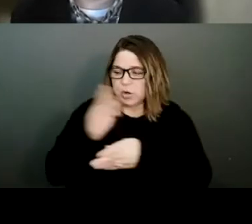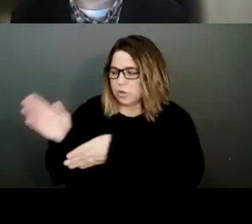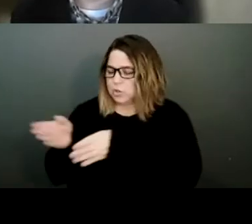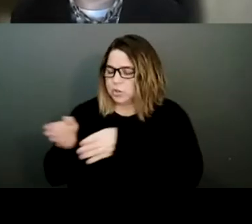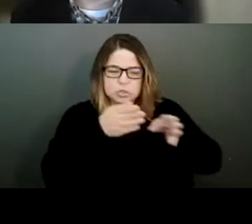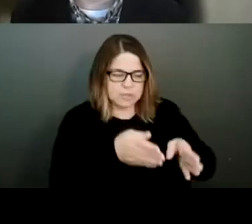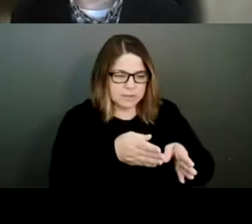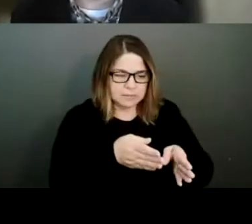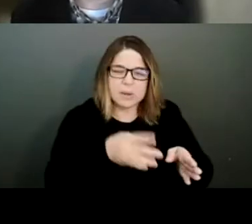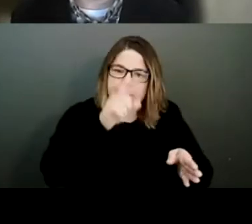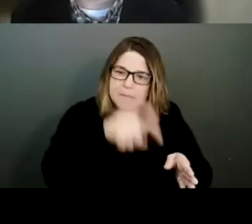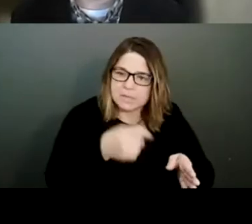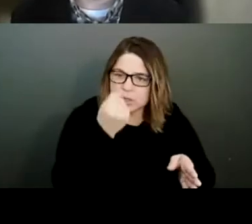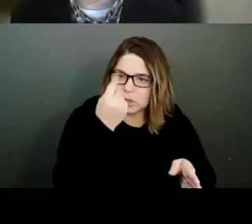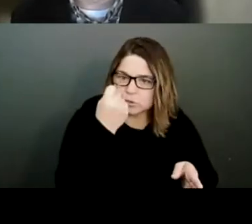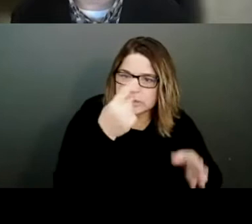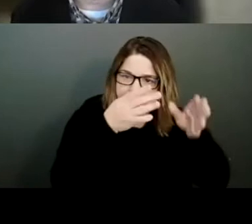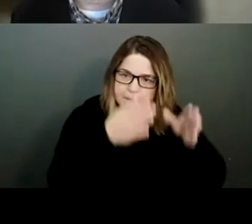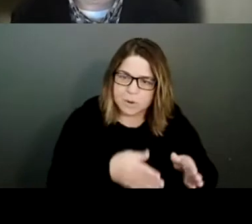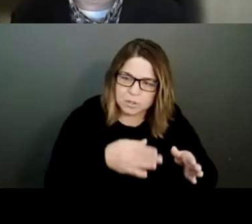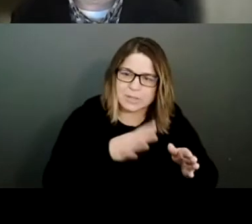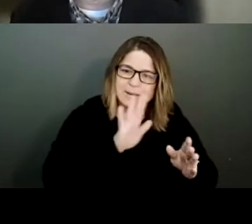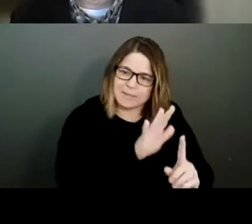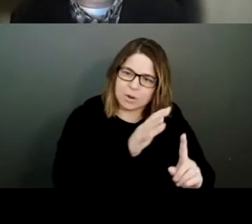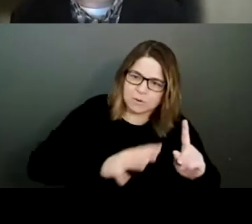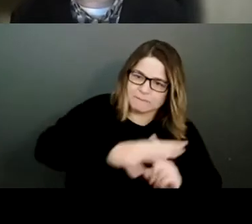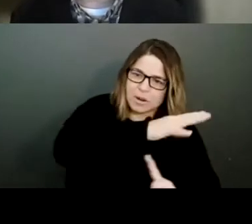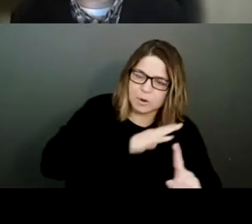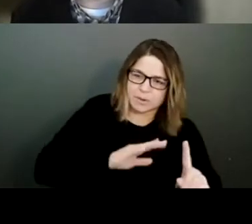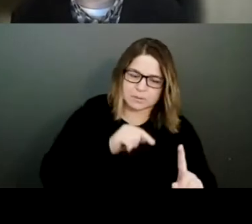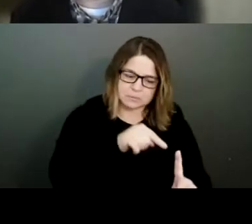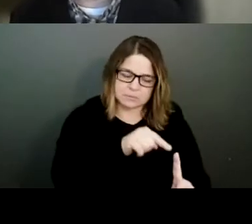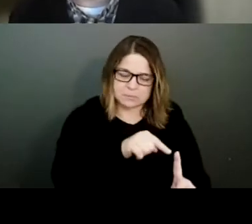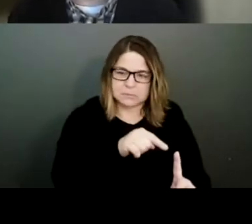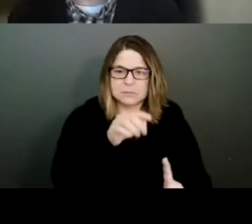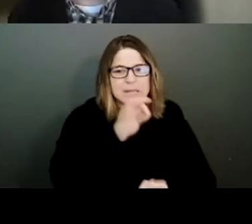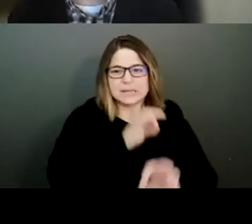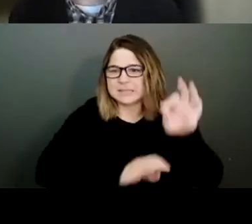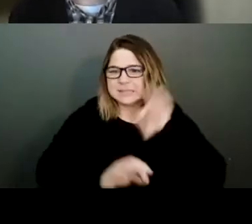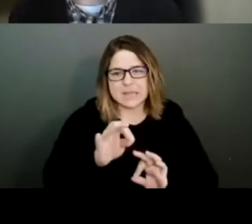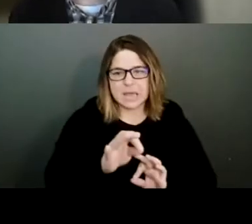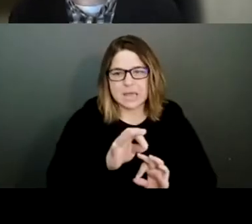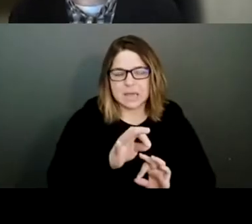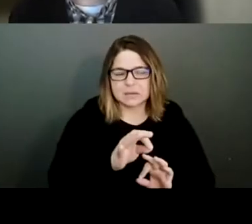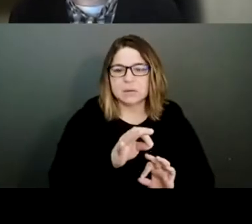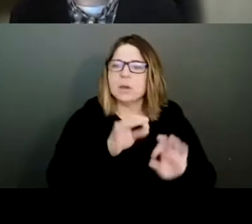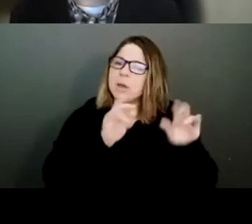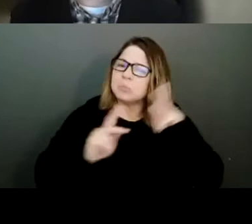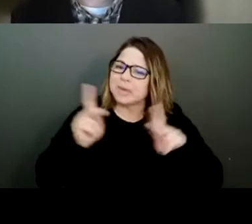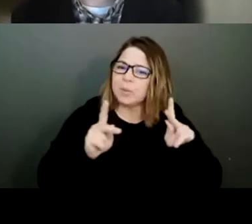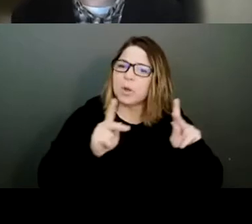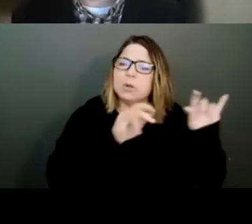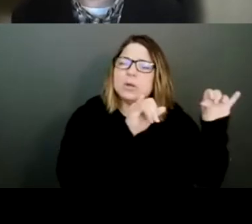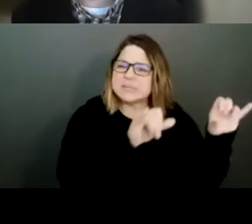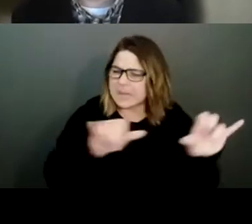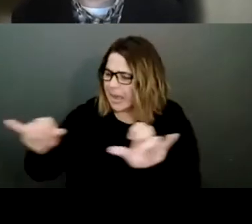that person within the context of their environment. Rather than suggesting we treat everyone the same, which is